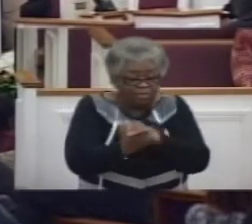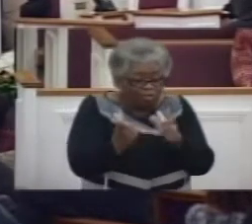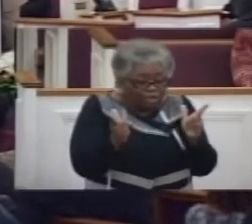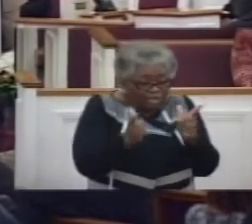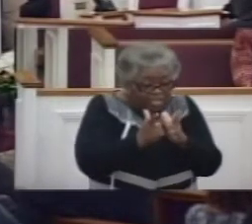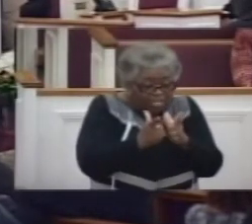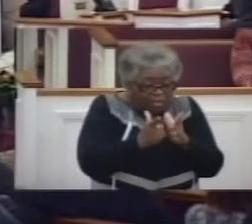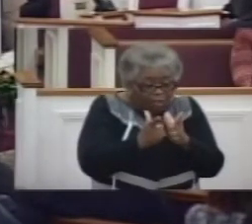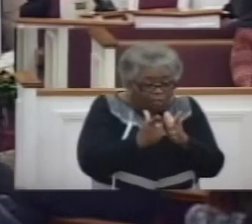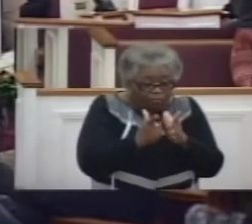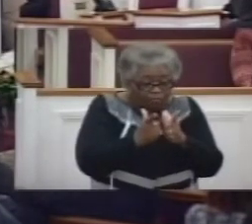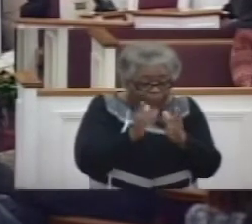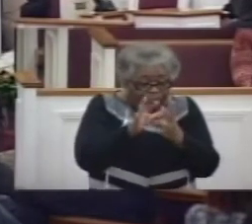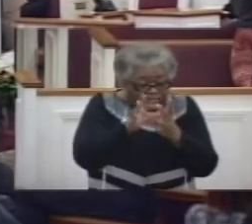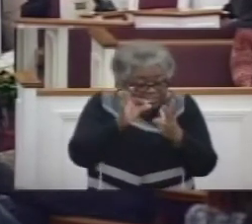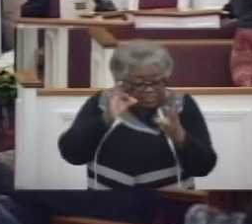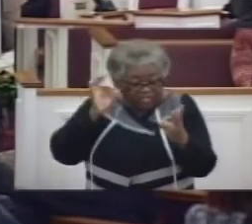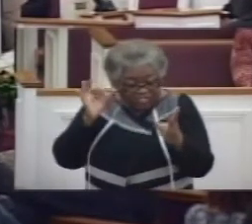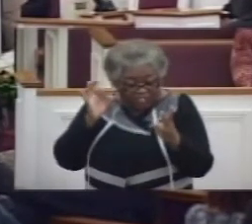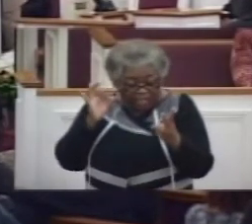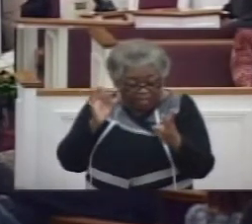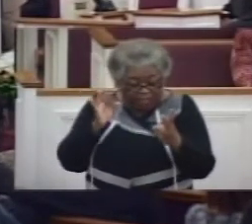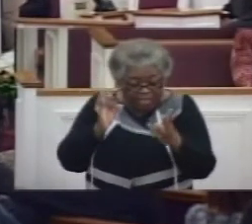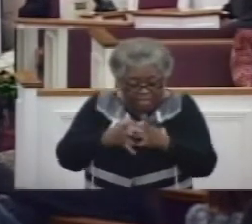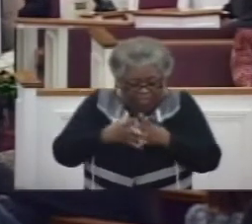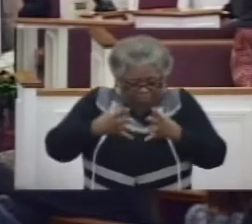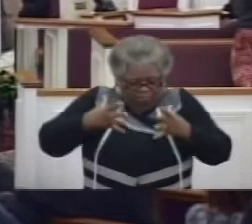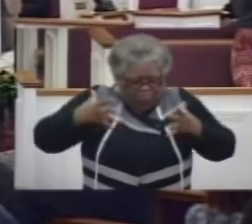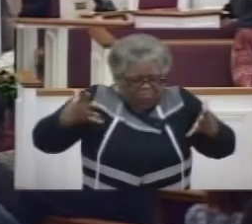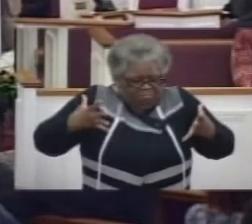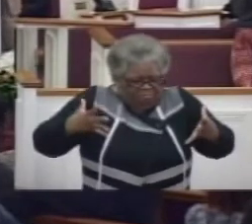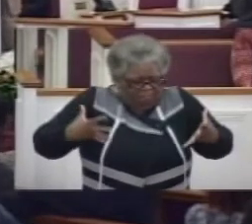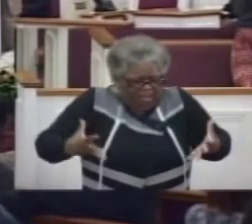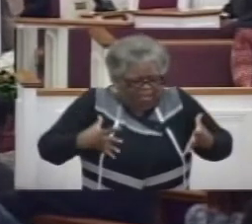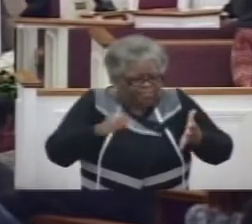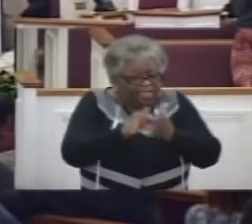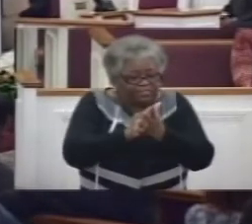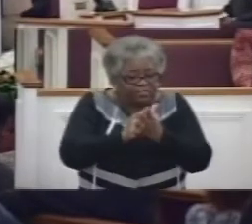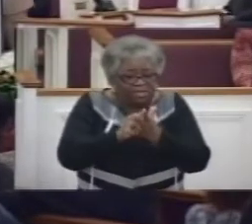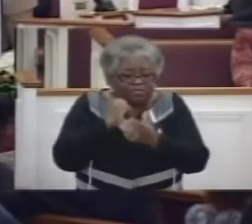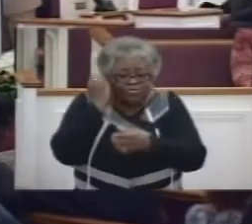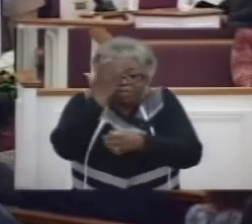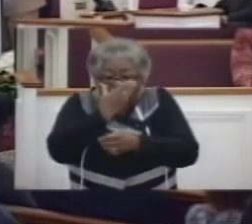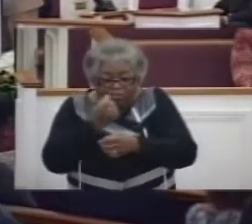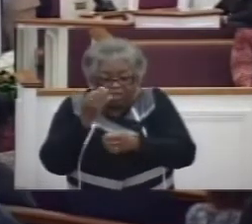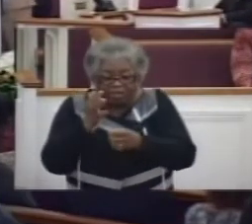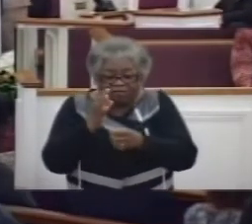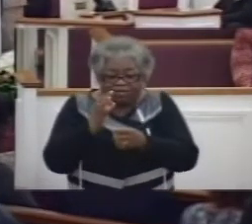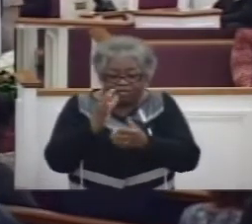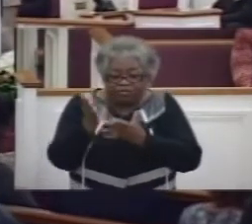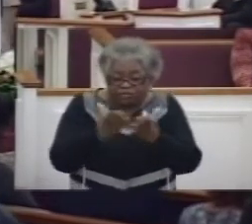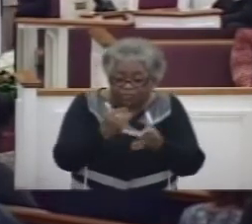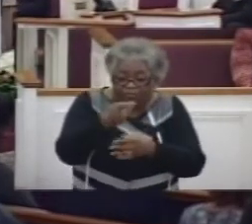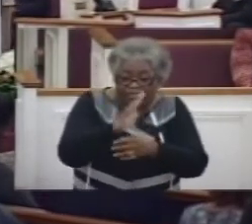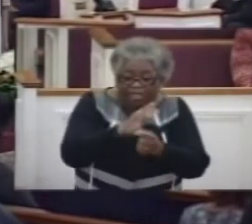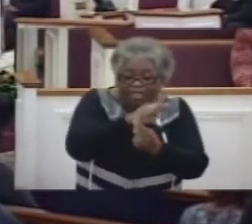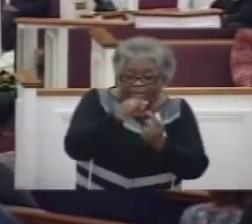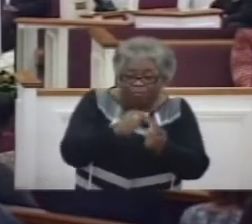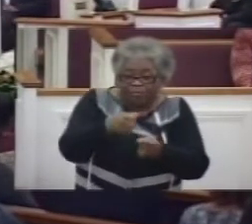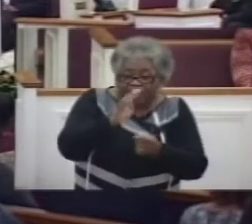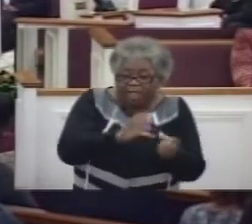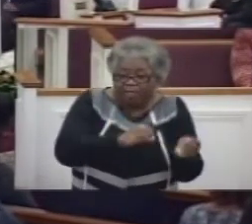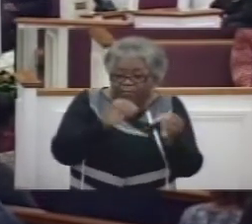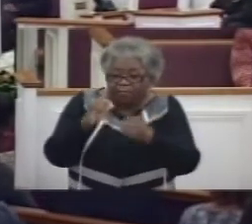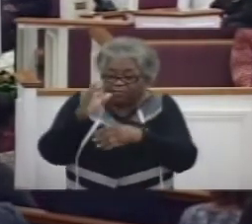little slingshot an atomic bomb. That's the beauty of serving God. When God gets on